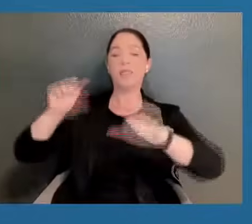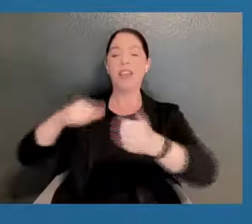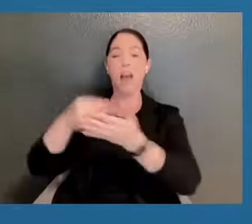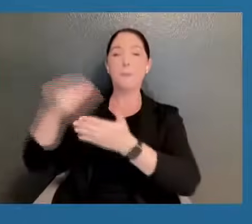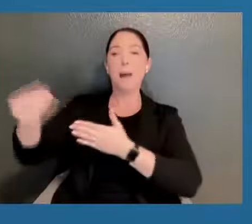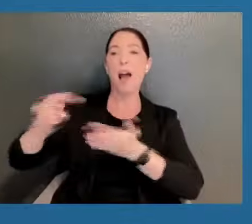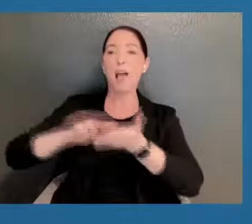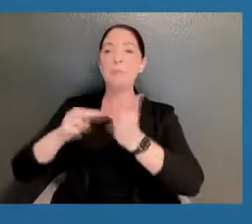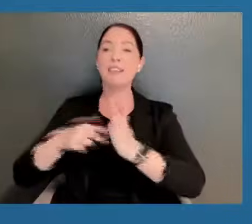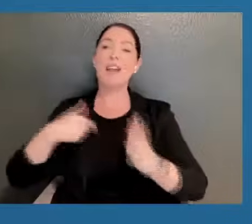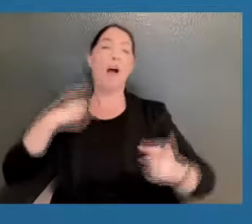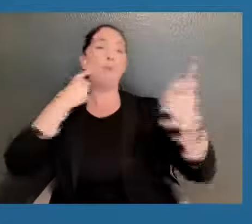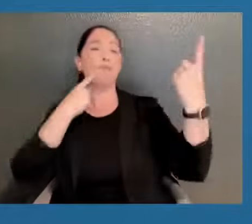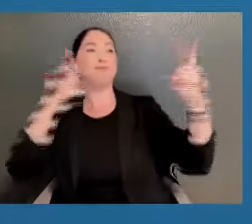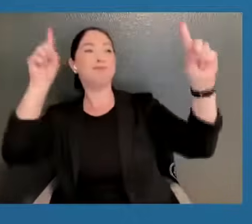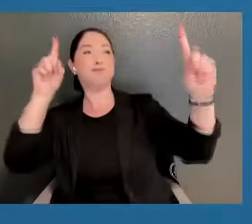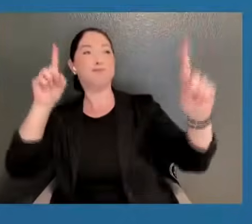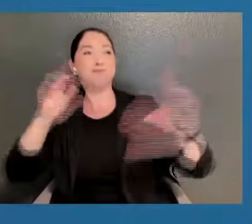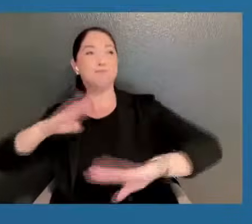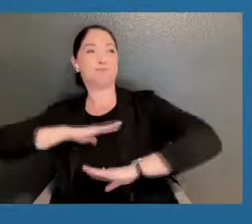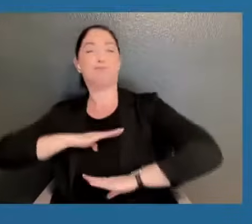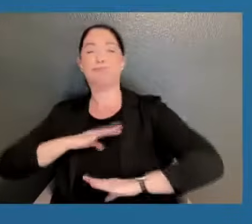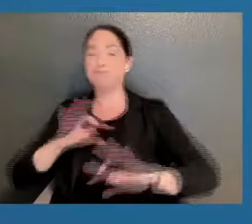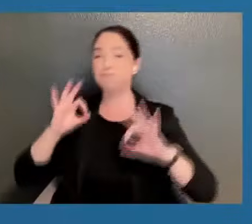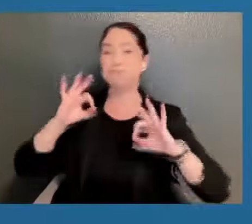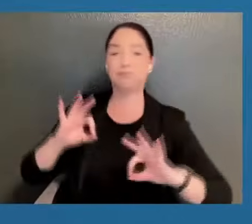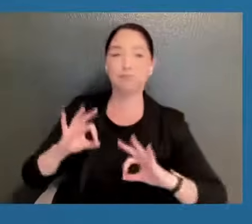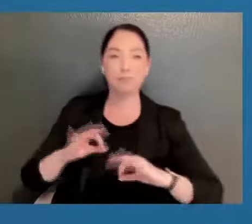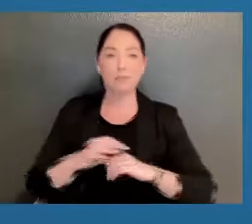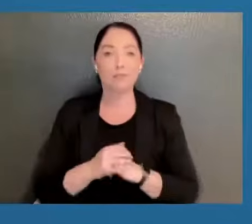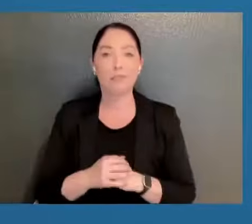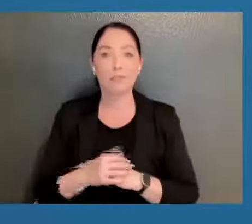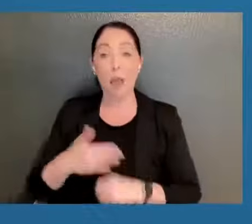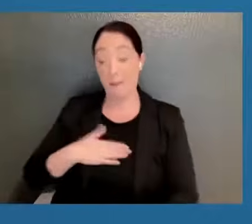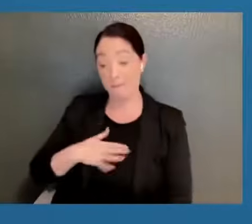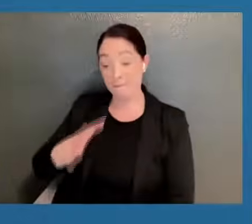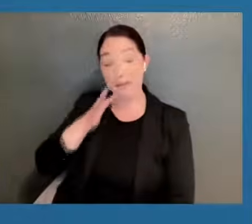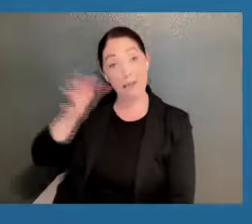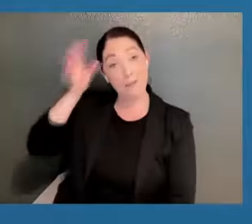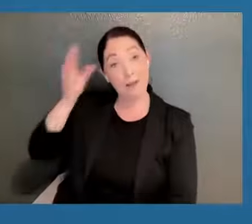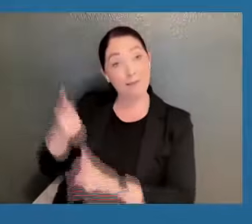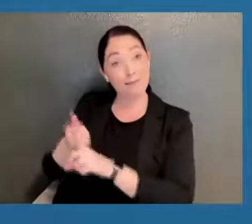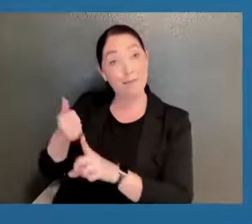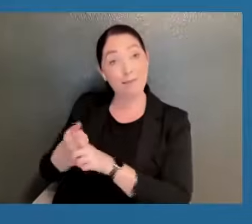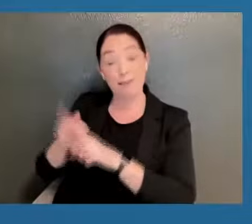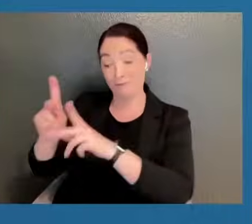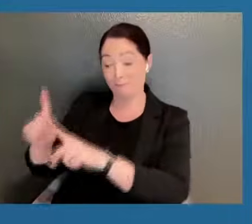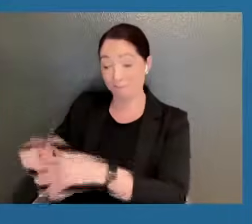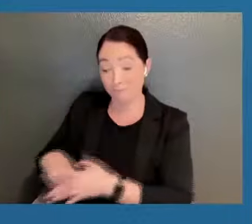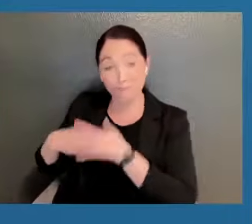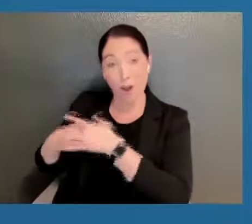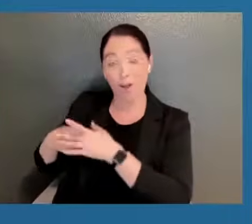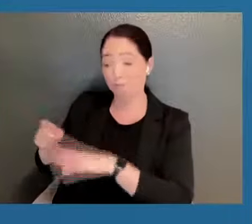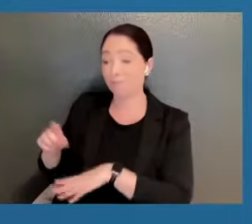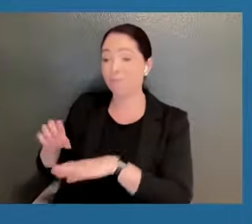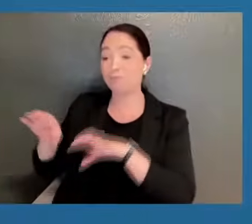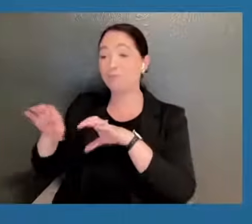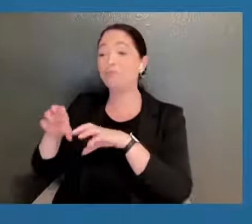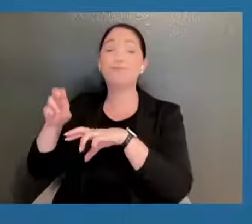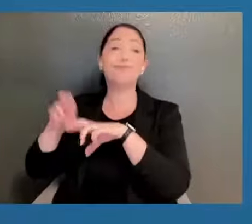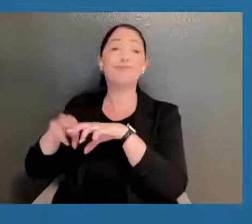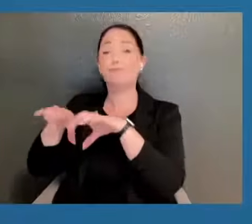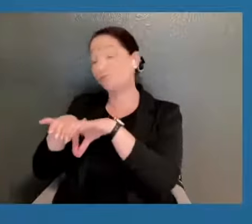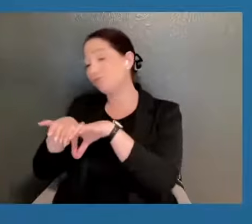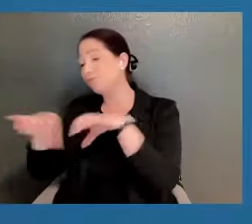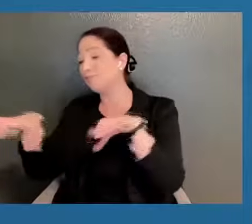were judged. My parents started in a trailer park off Electric Avenue. I was just there about a week and a half ago. I stopped at